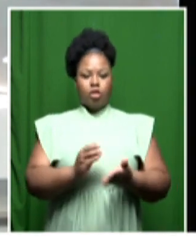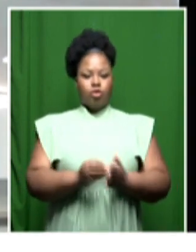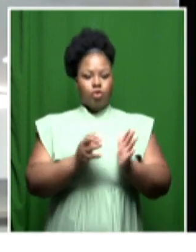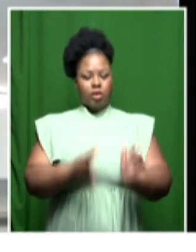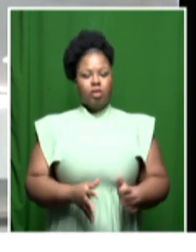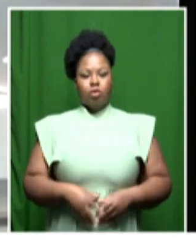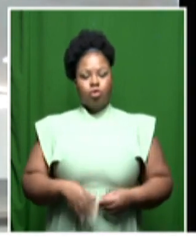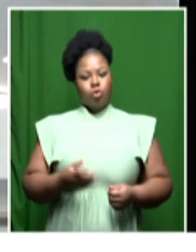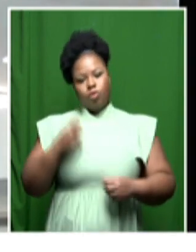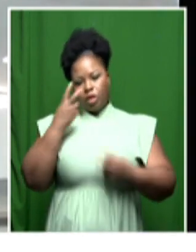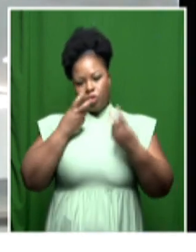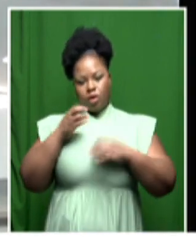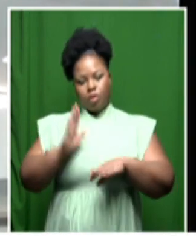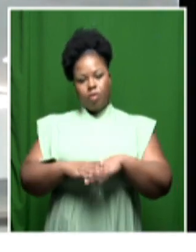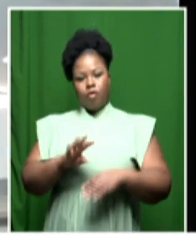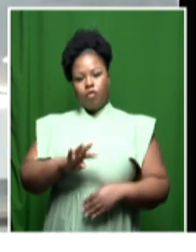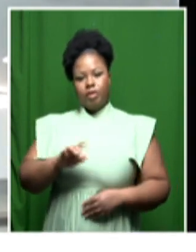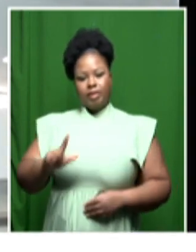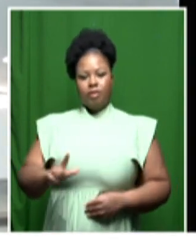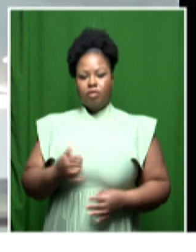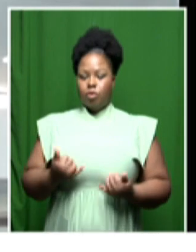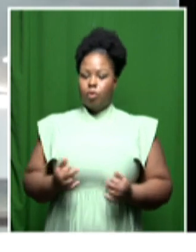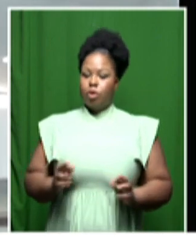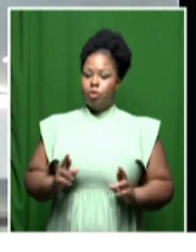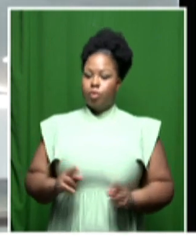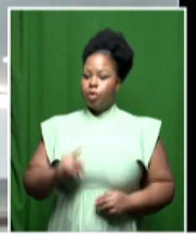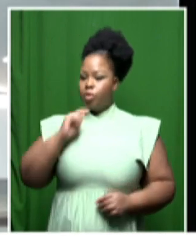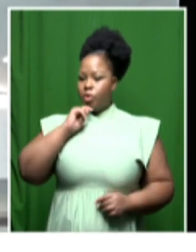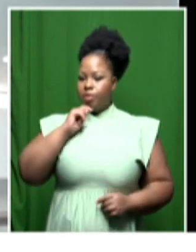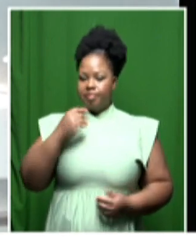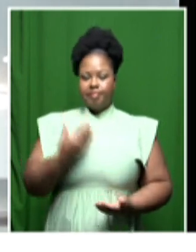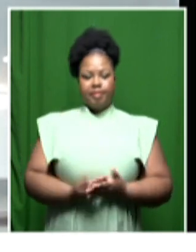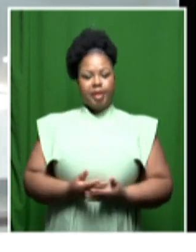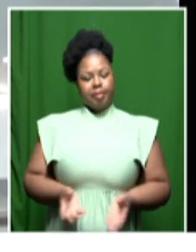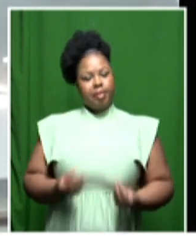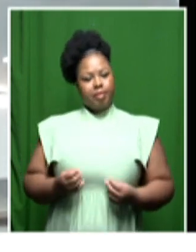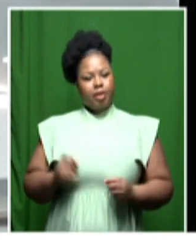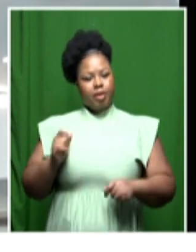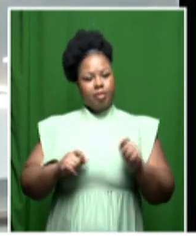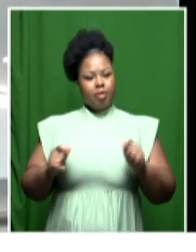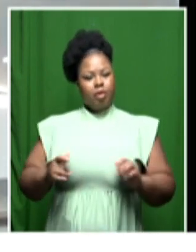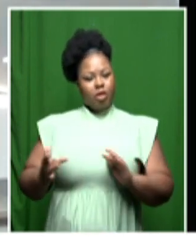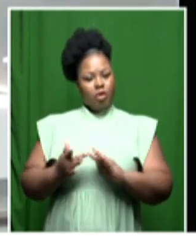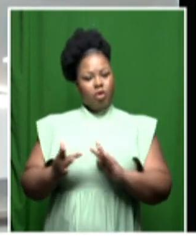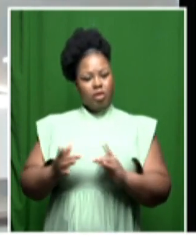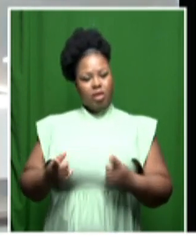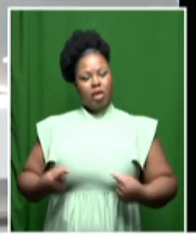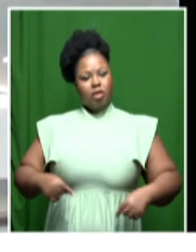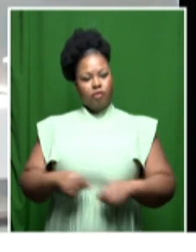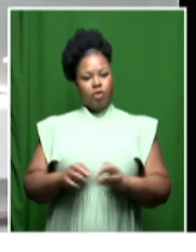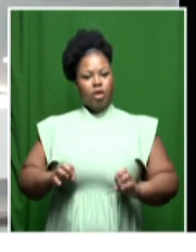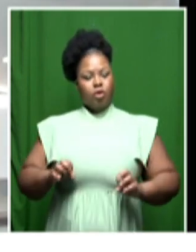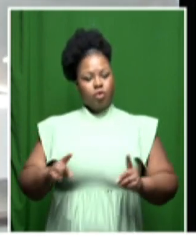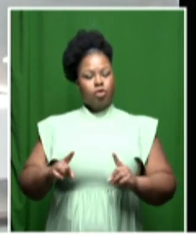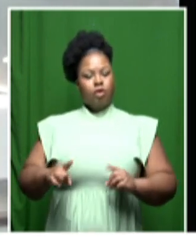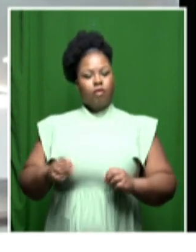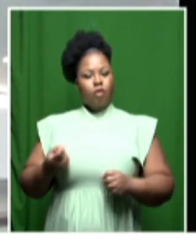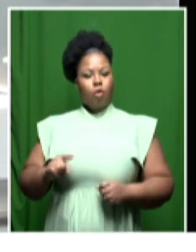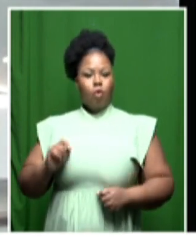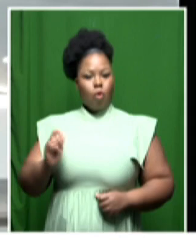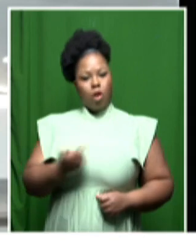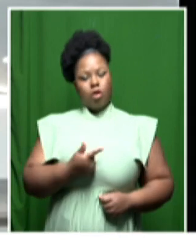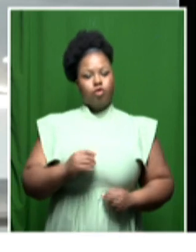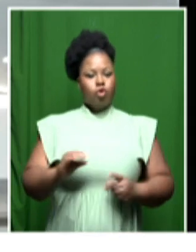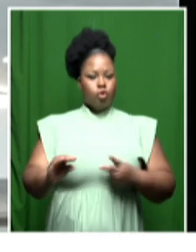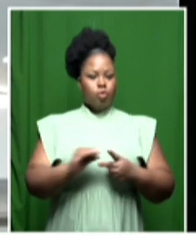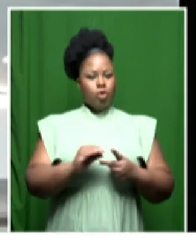for 47 more. So we're hoping that this morning we'll have the opportunity of people contacting us through EdForAll to either sponsor a student